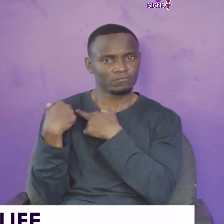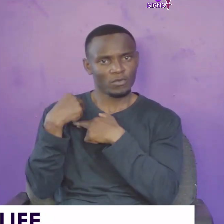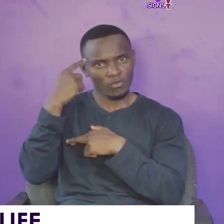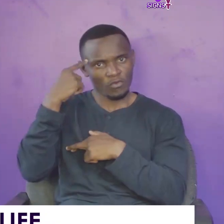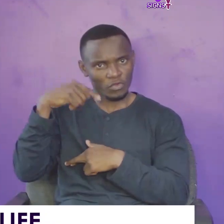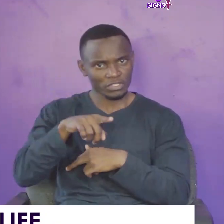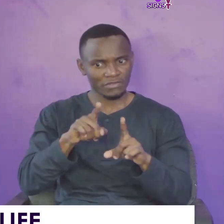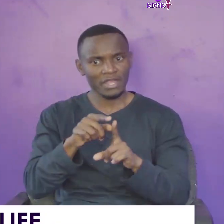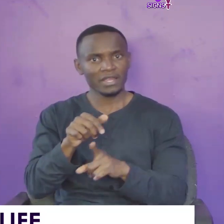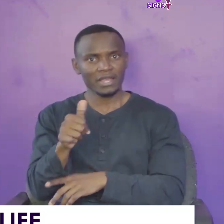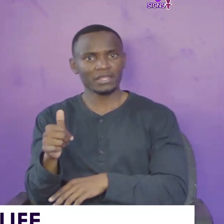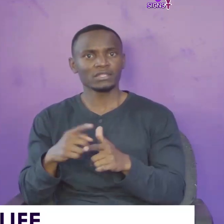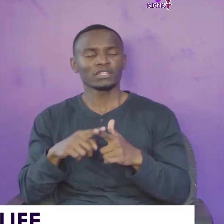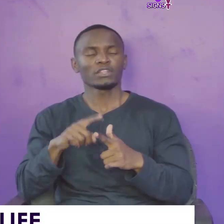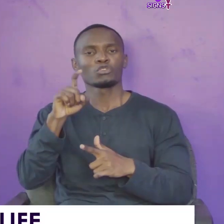have to be to lead